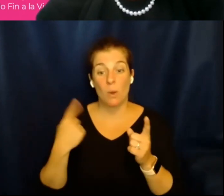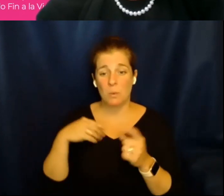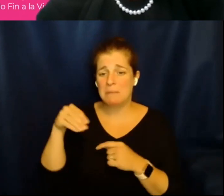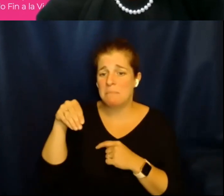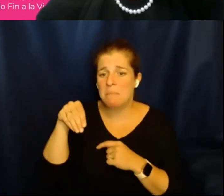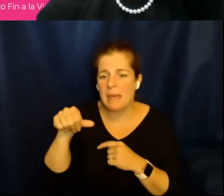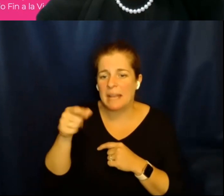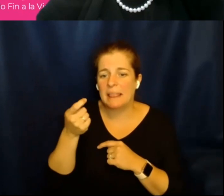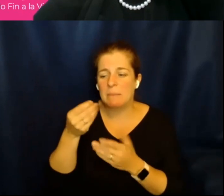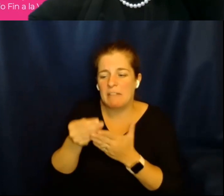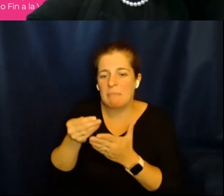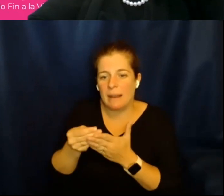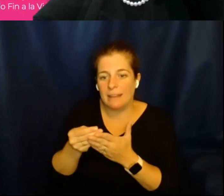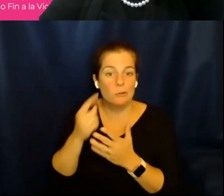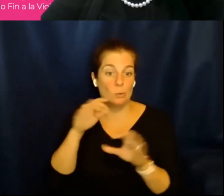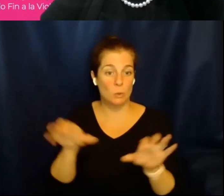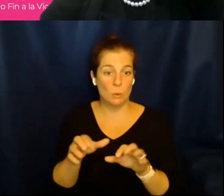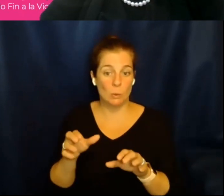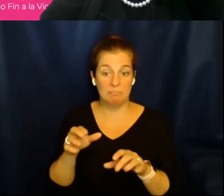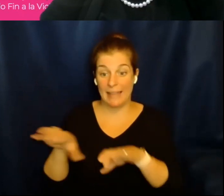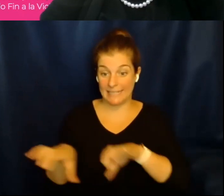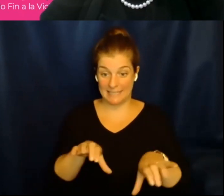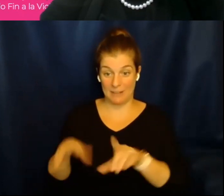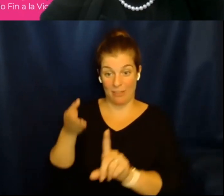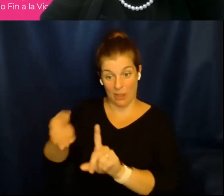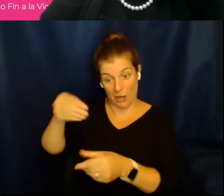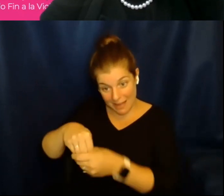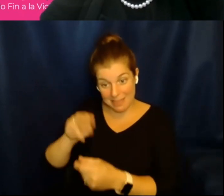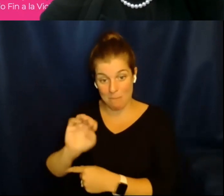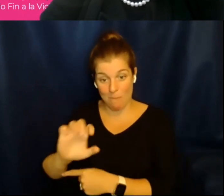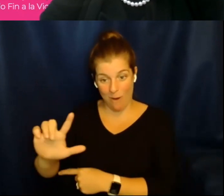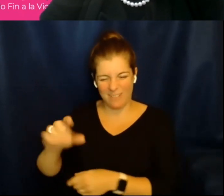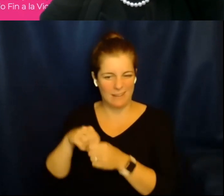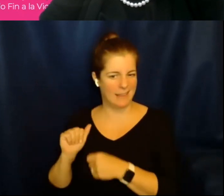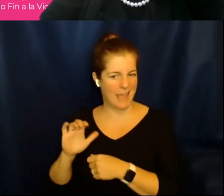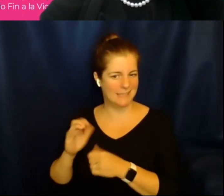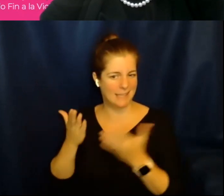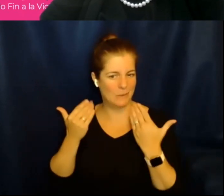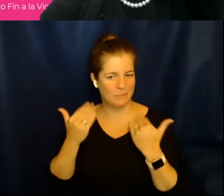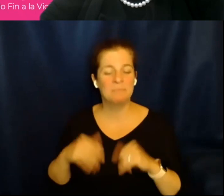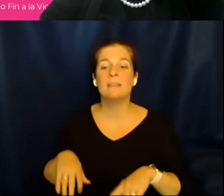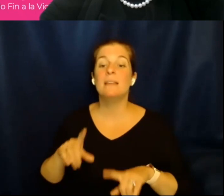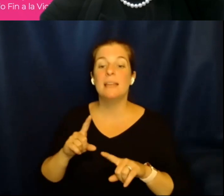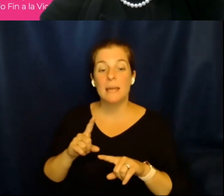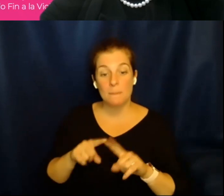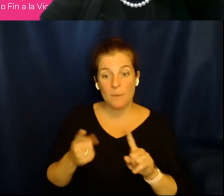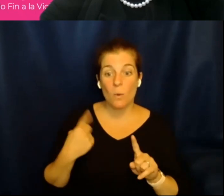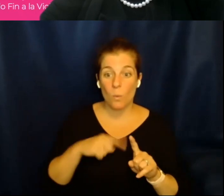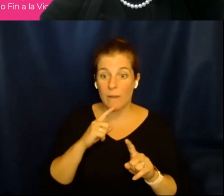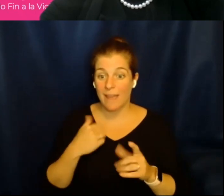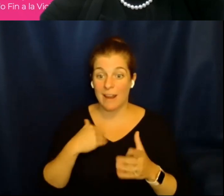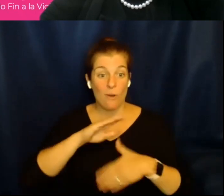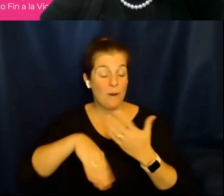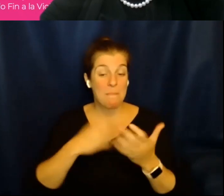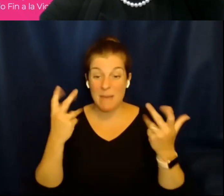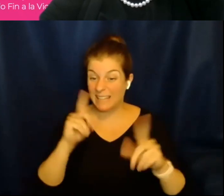there to do this activity, and we got together all kinds of different representatives. There were